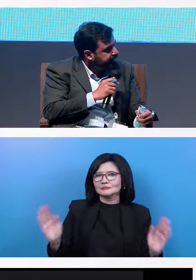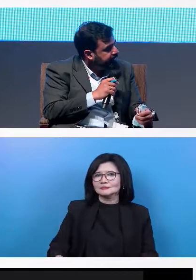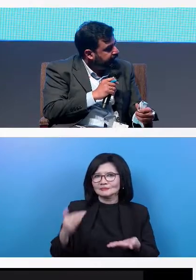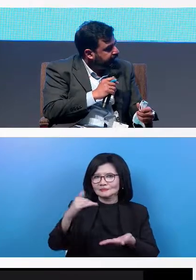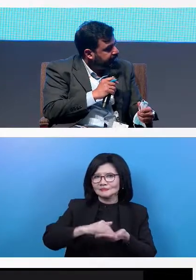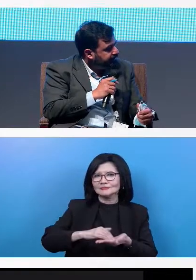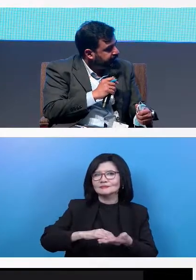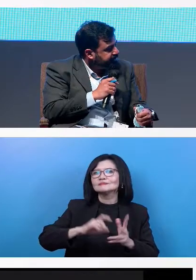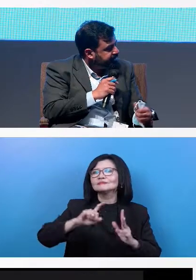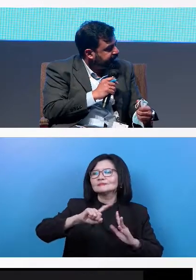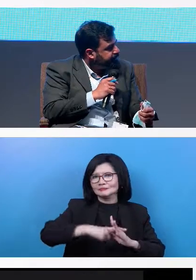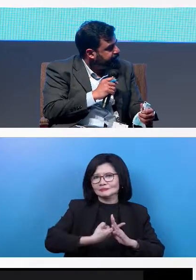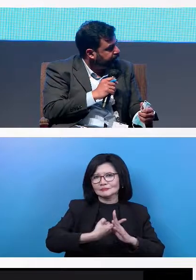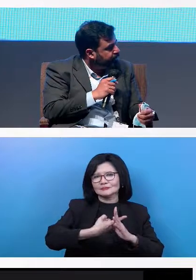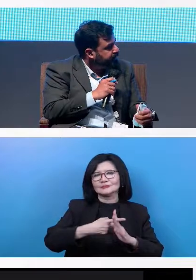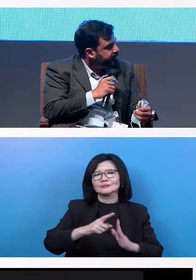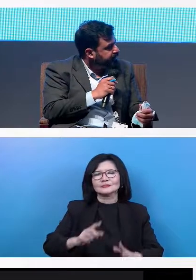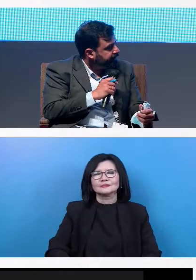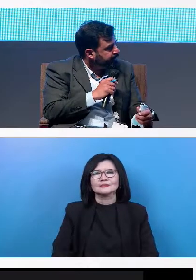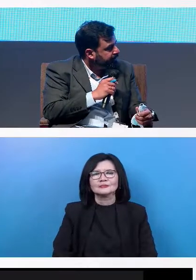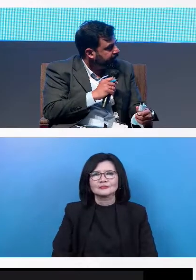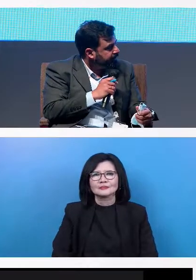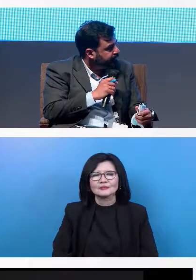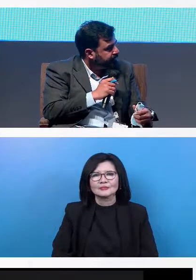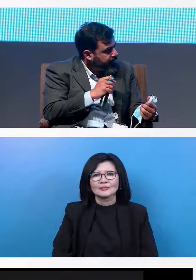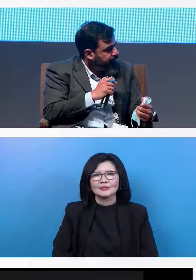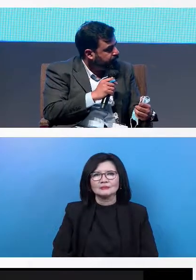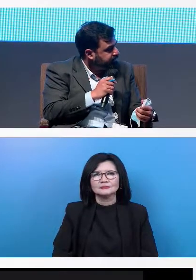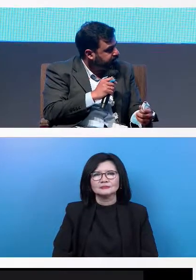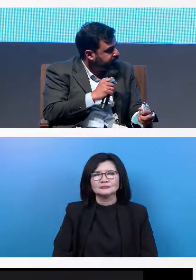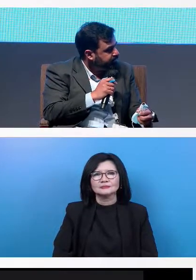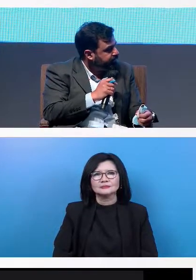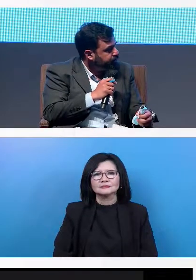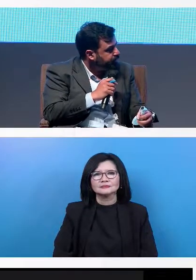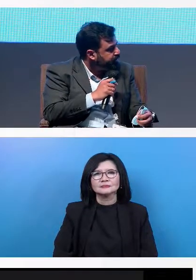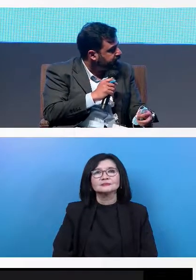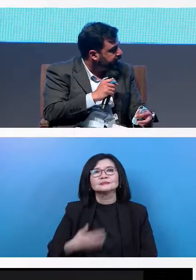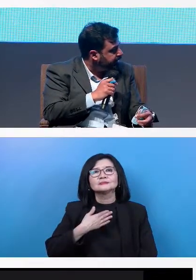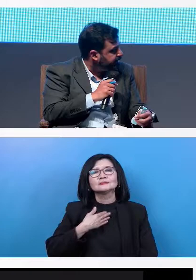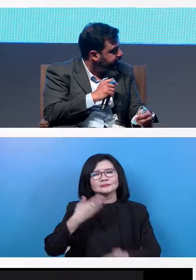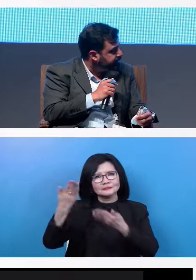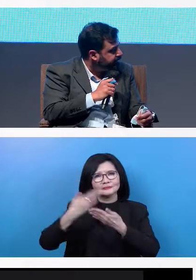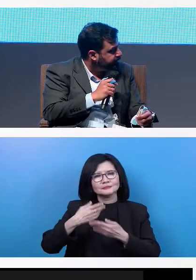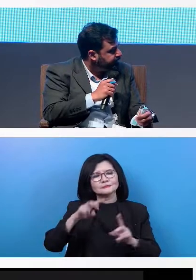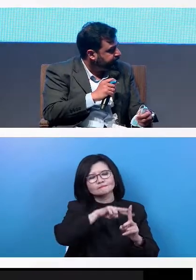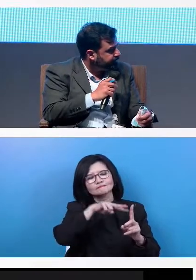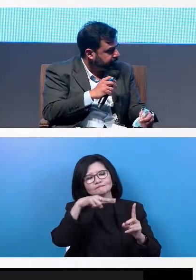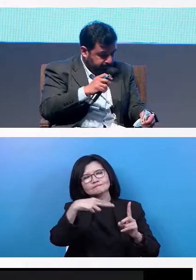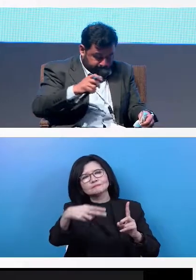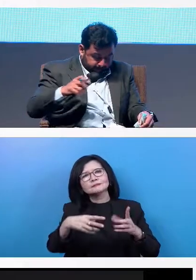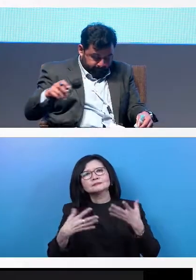question, and just get your perspective from how's it with New Zealand and itself.